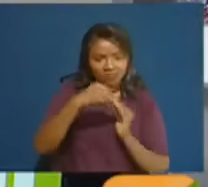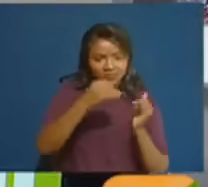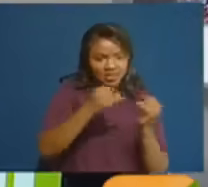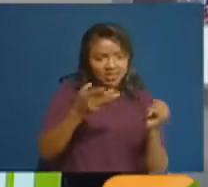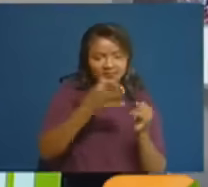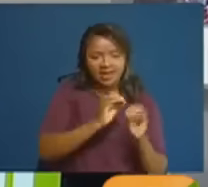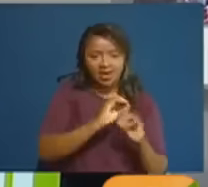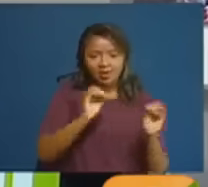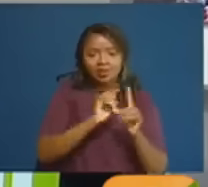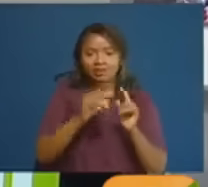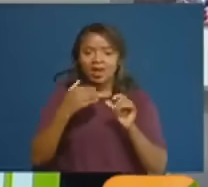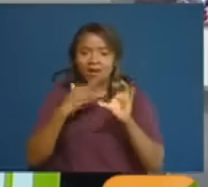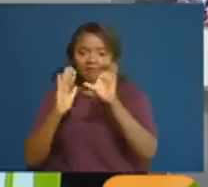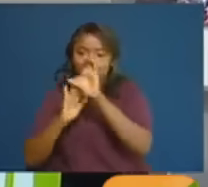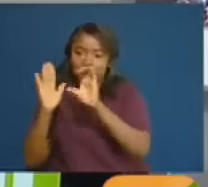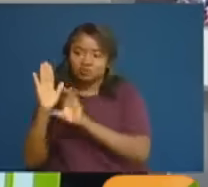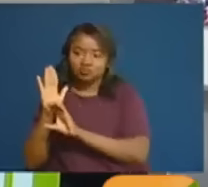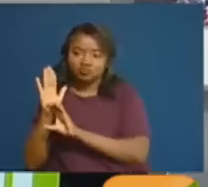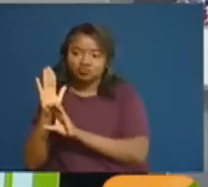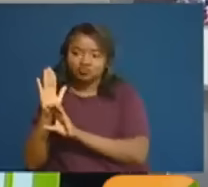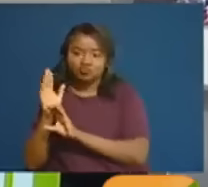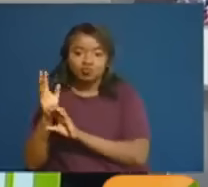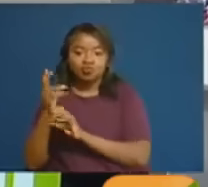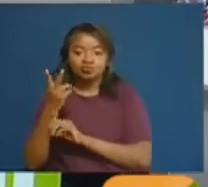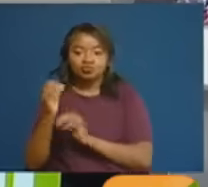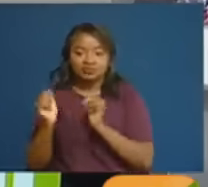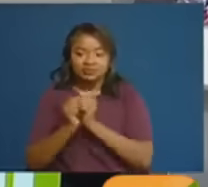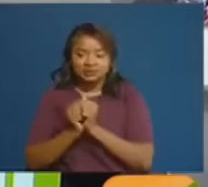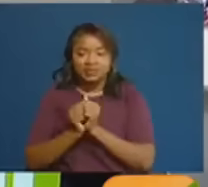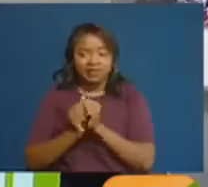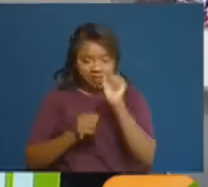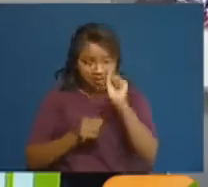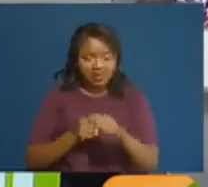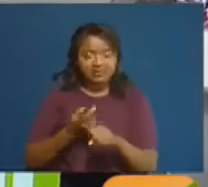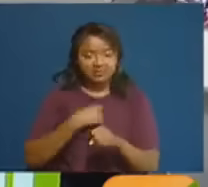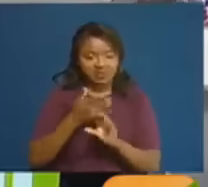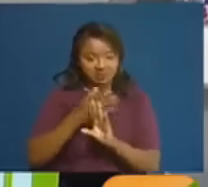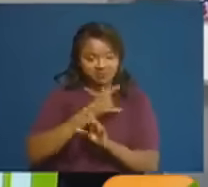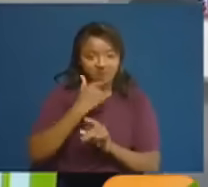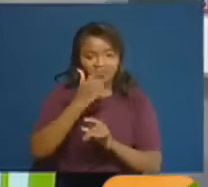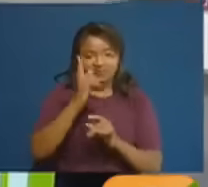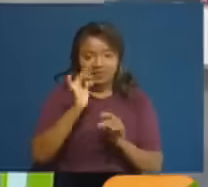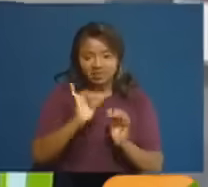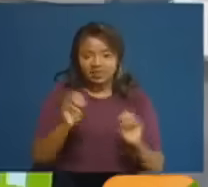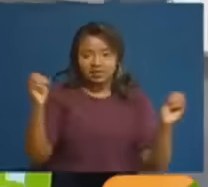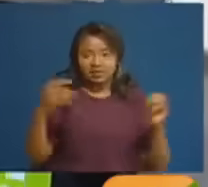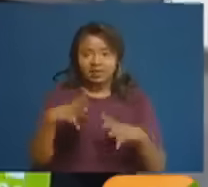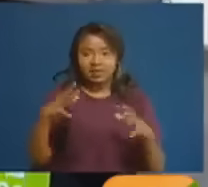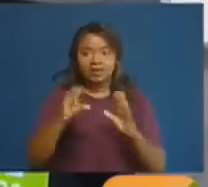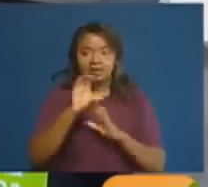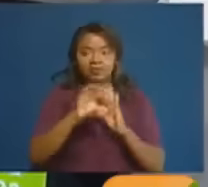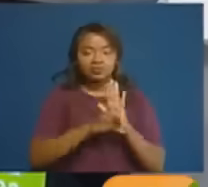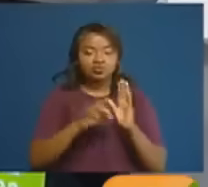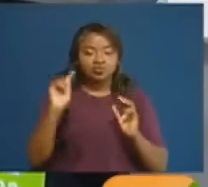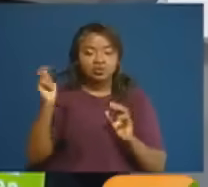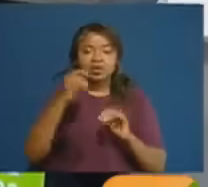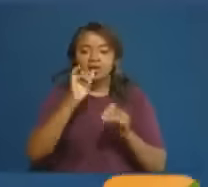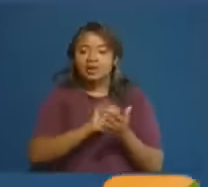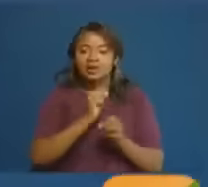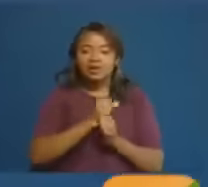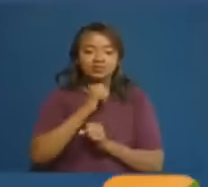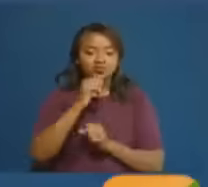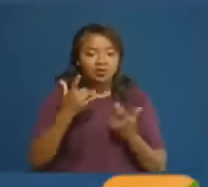there is a constitution of Kenya enacted in 2010. That's what I started with, and I say that the constitutional framework does not allow any of the